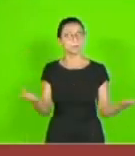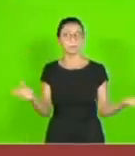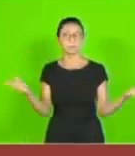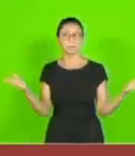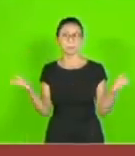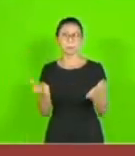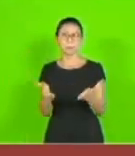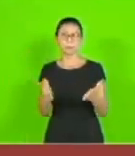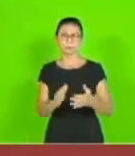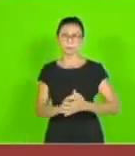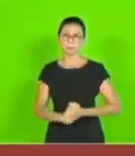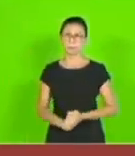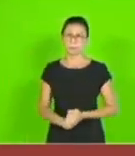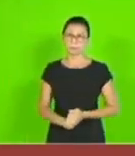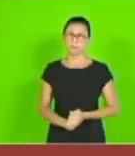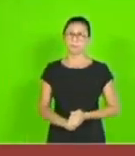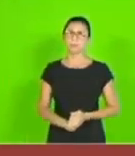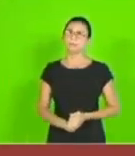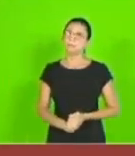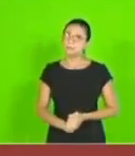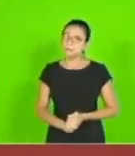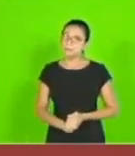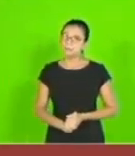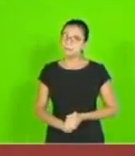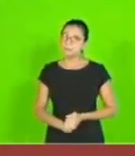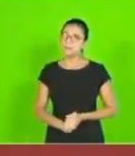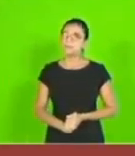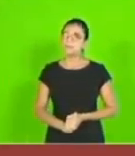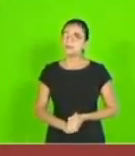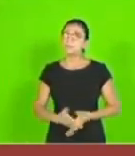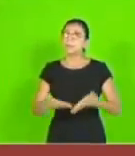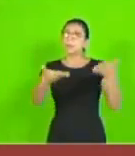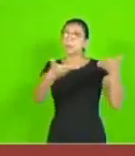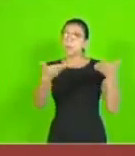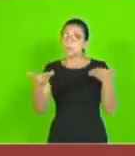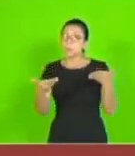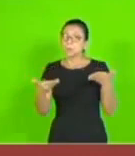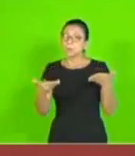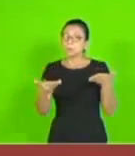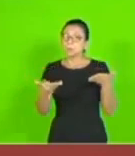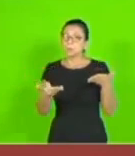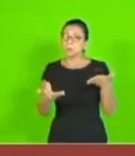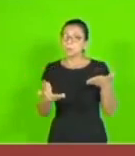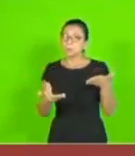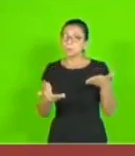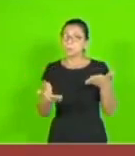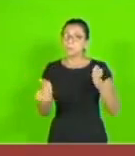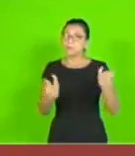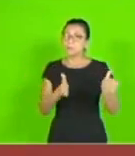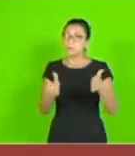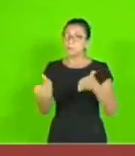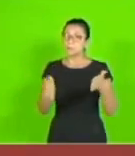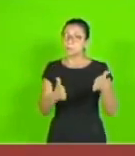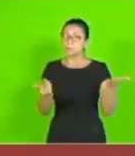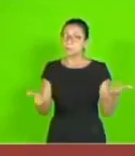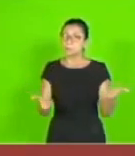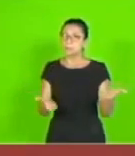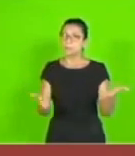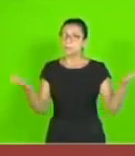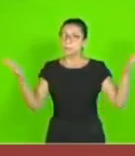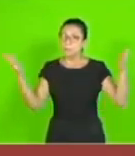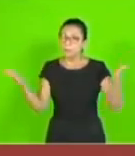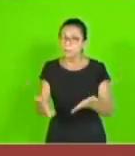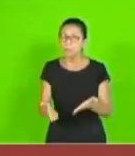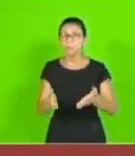It's the time that we are living. So the invitation that the father of the groom gives is